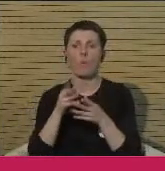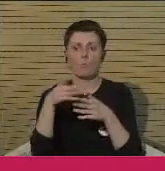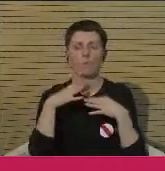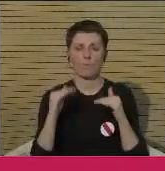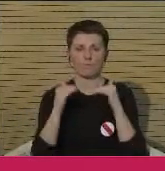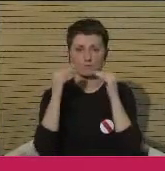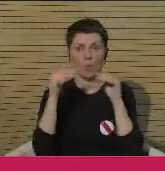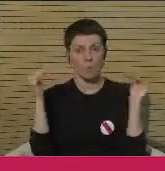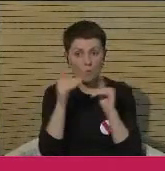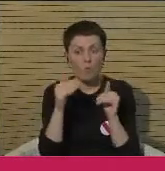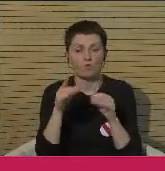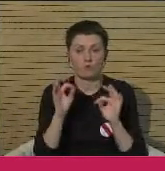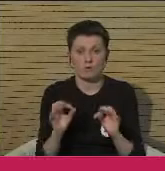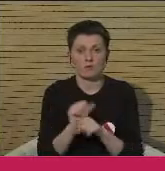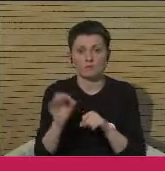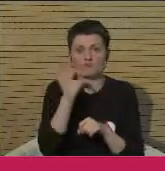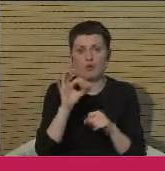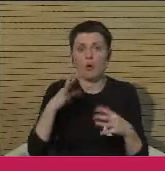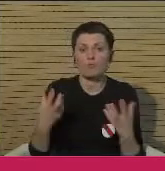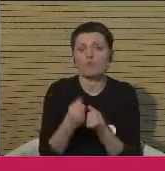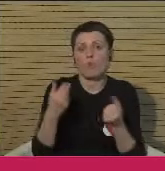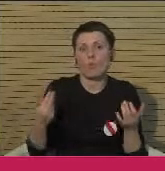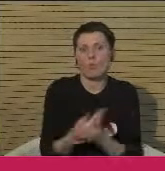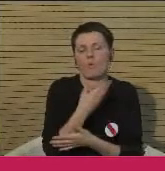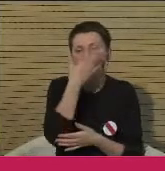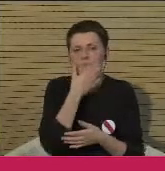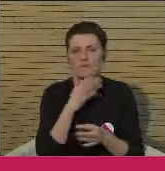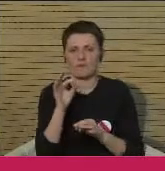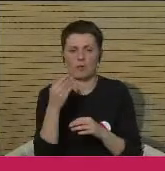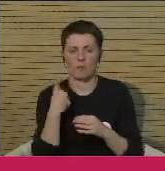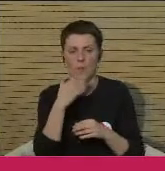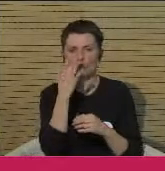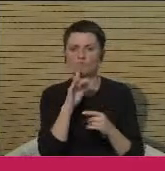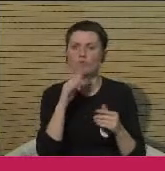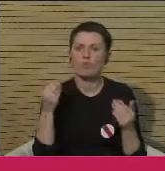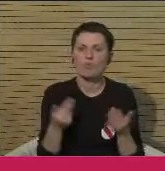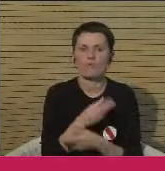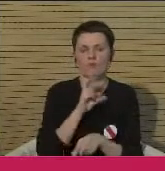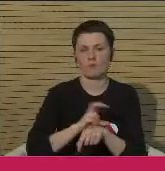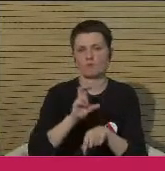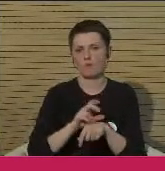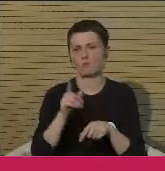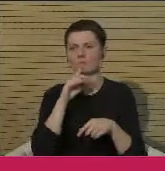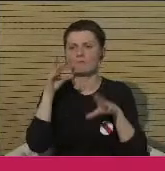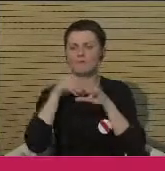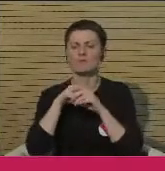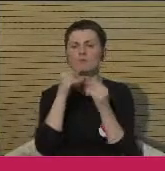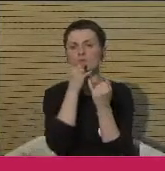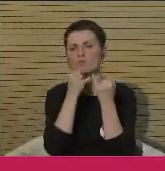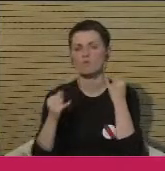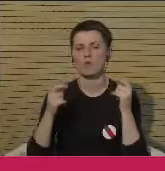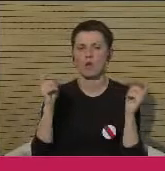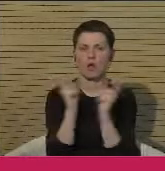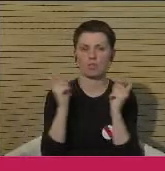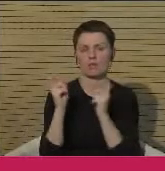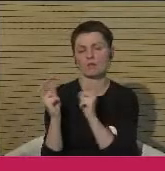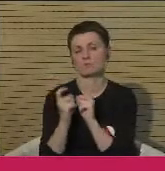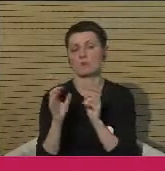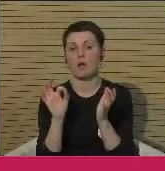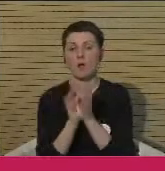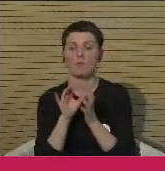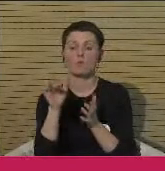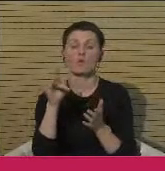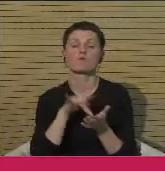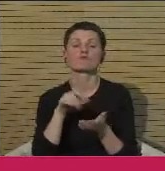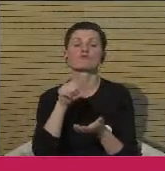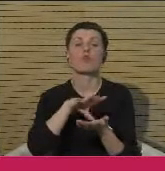And perhaps even now, we will be able to discover another face of Belarus, a Belarus which is relatively technologically